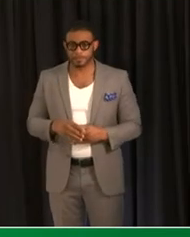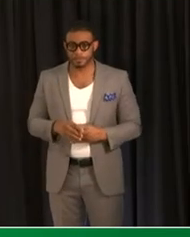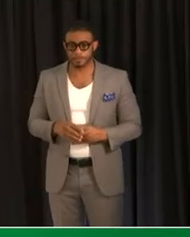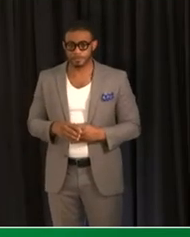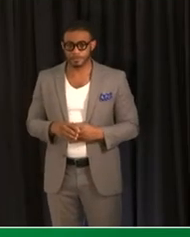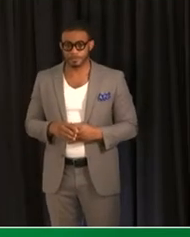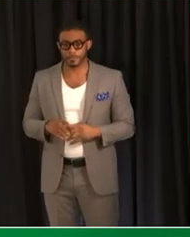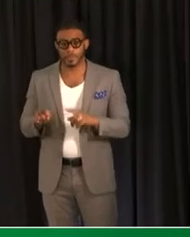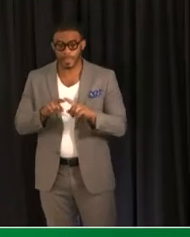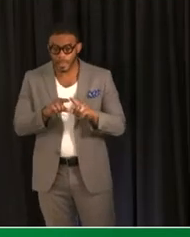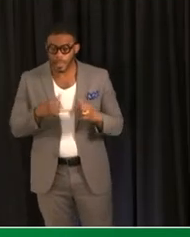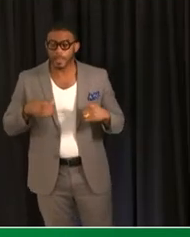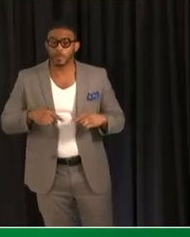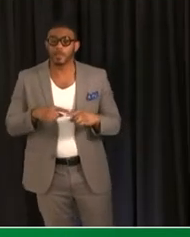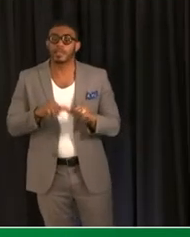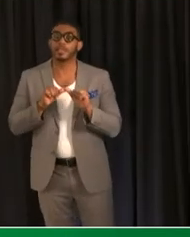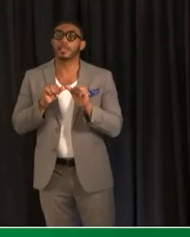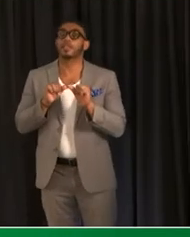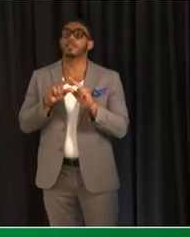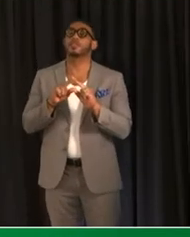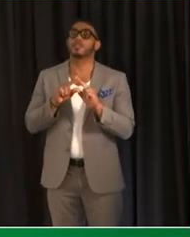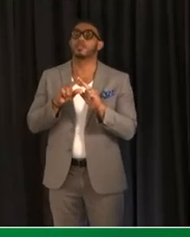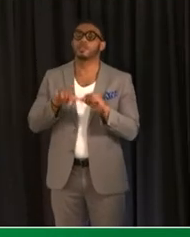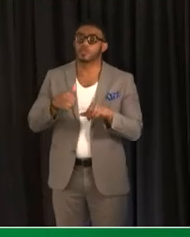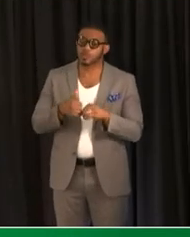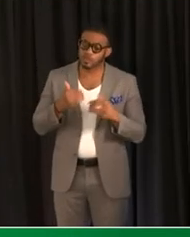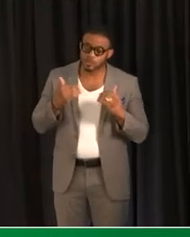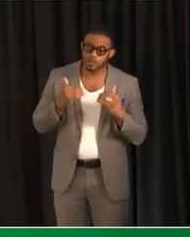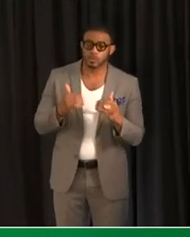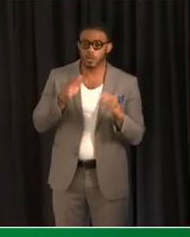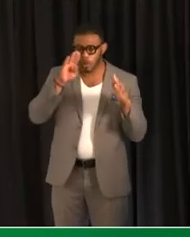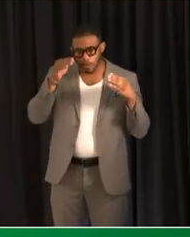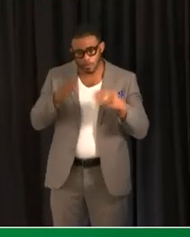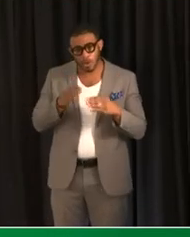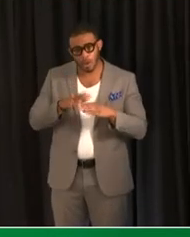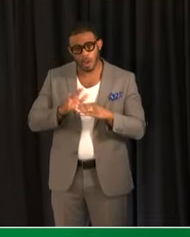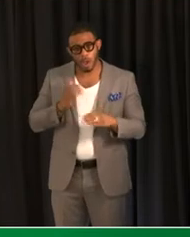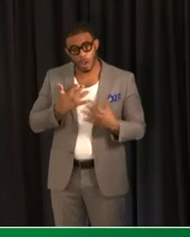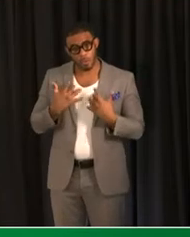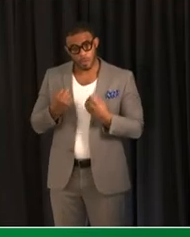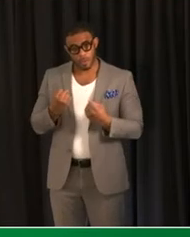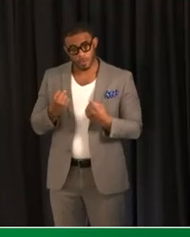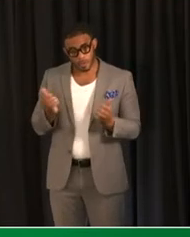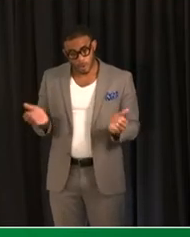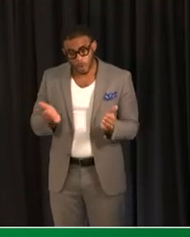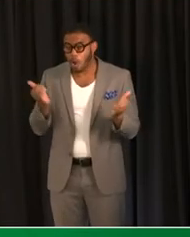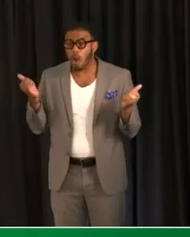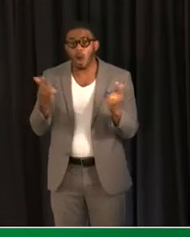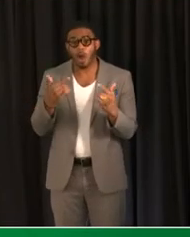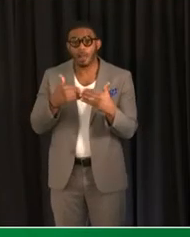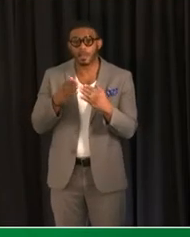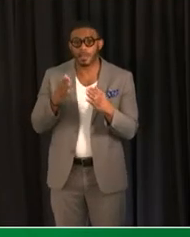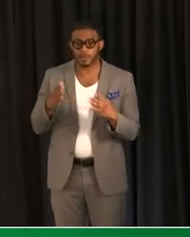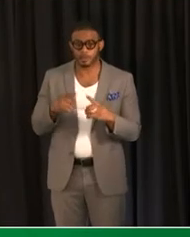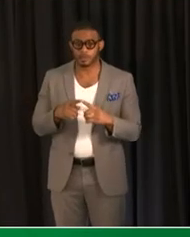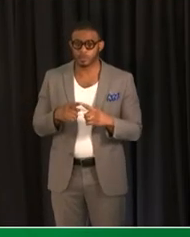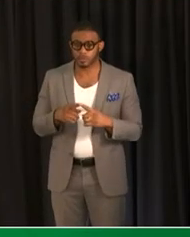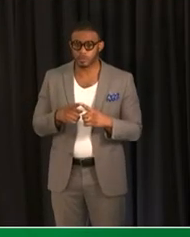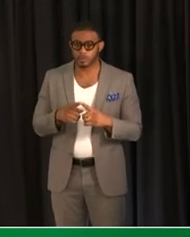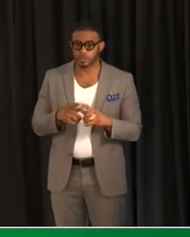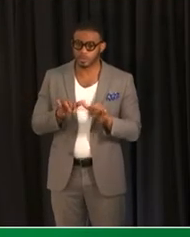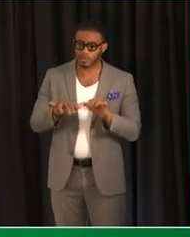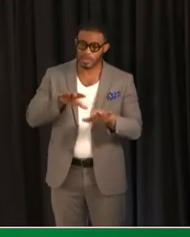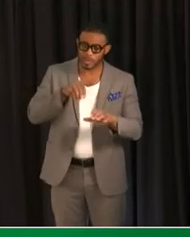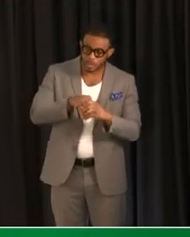needs. As we continue to chart the path forward and focus on our recovery, I encourage all of our neighbors